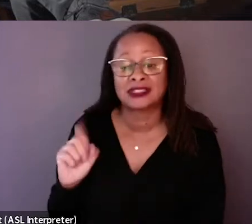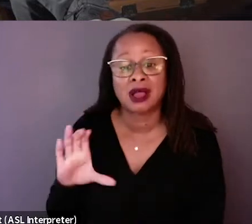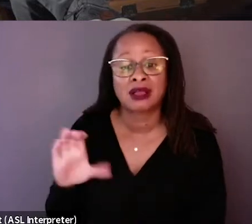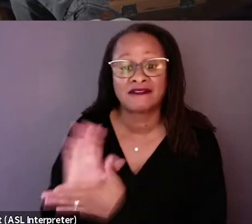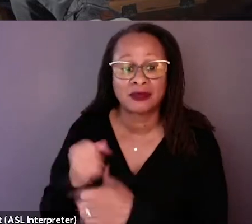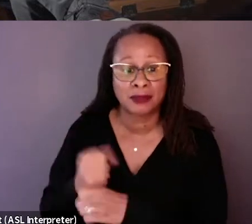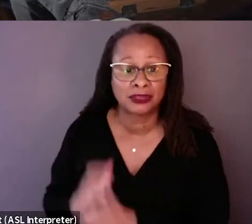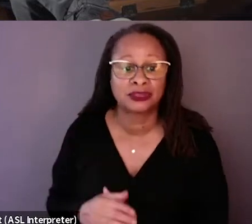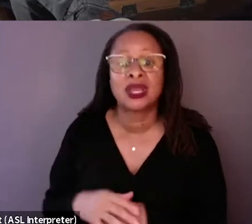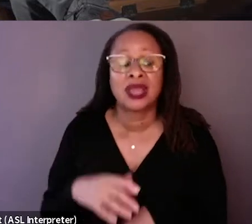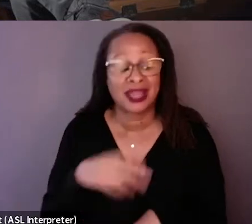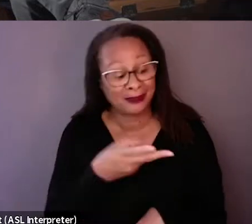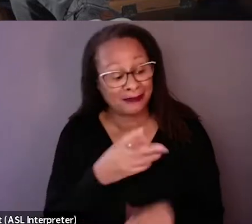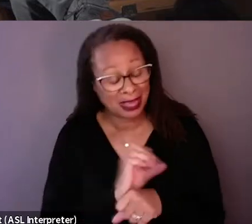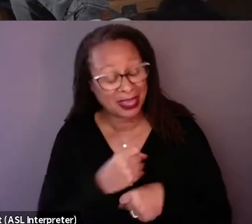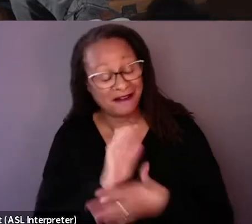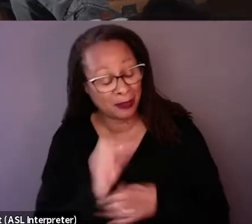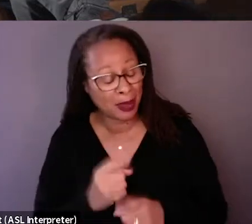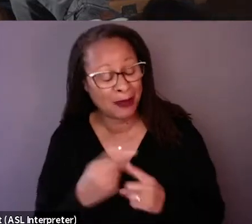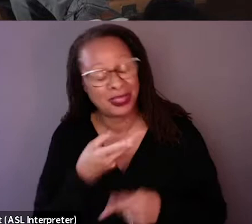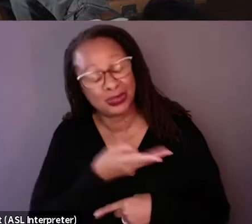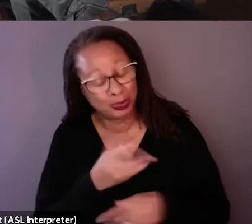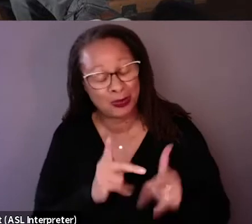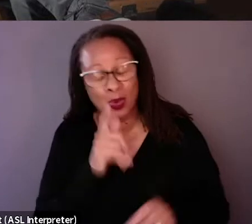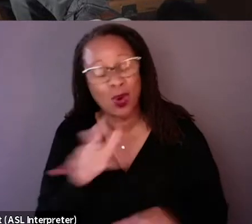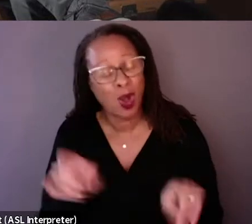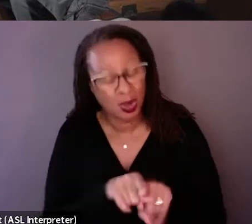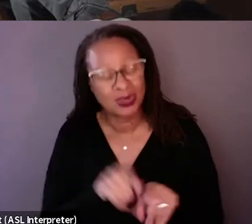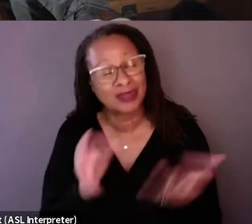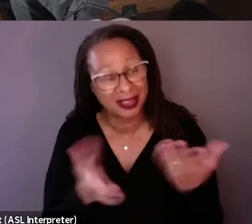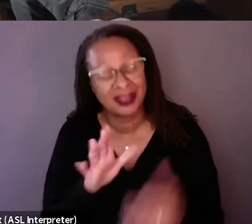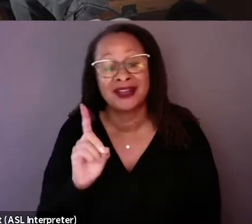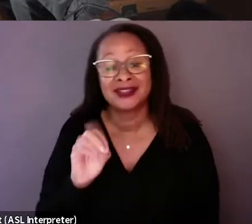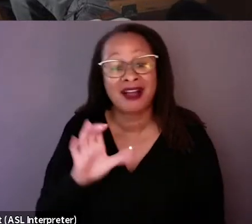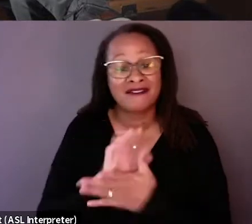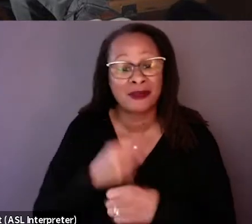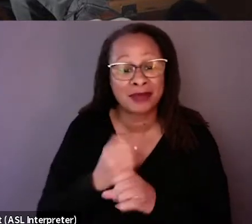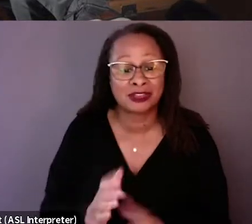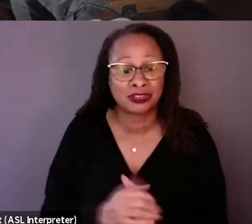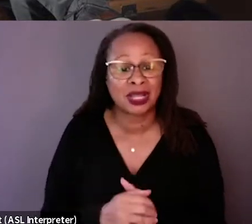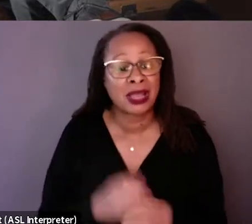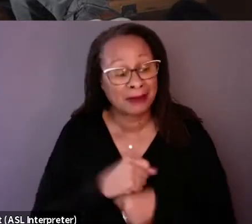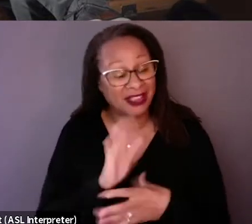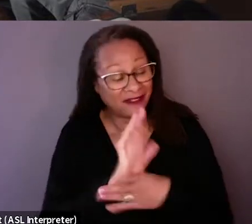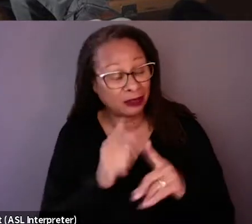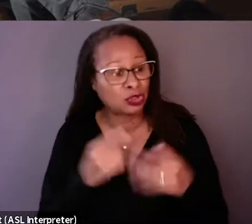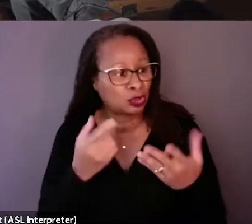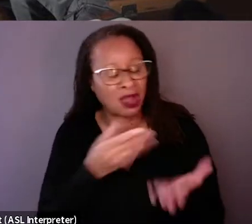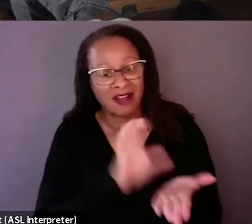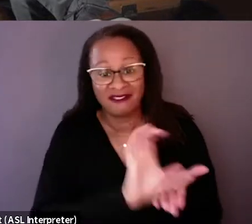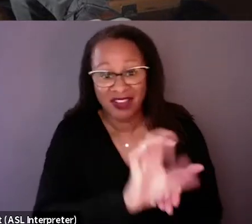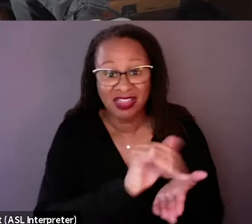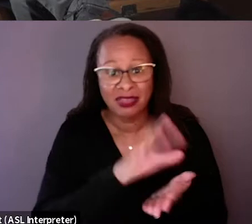were, in a way, documentary filmmakers, documenting their experience, making films to fund their work. And they definitely seem to believe in some sort of